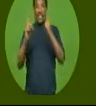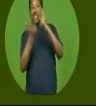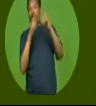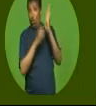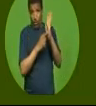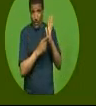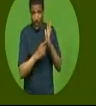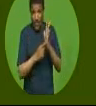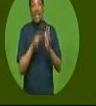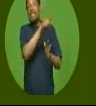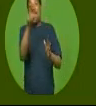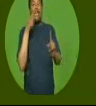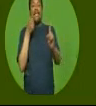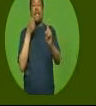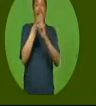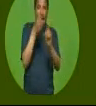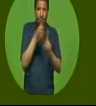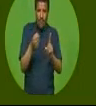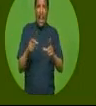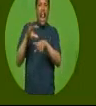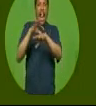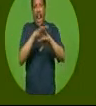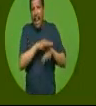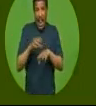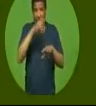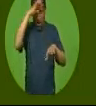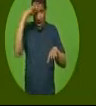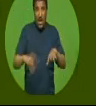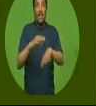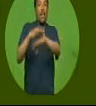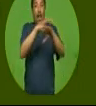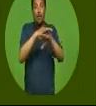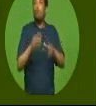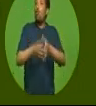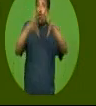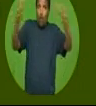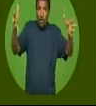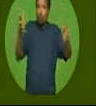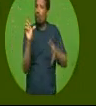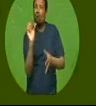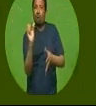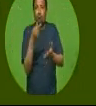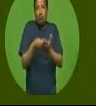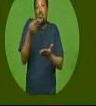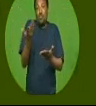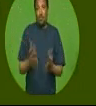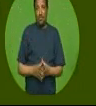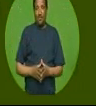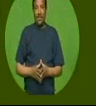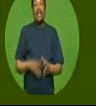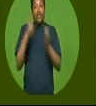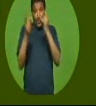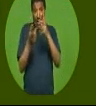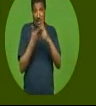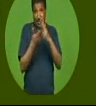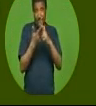technology. Second, they claim labor and land are abundant and relatively